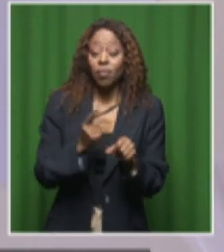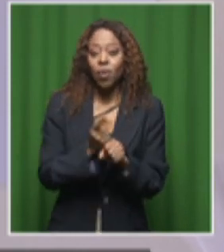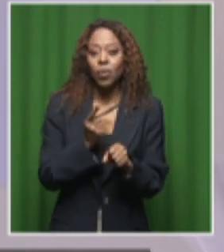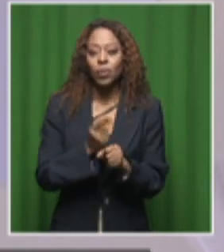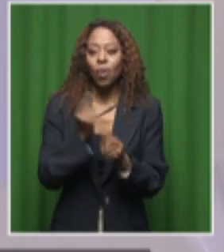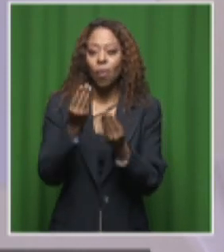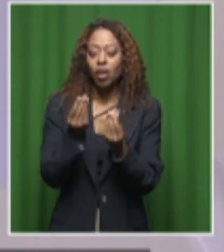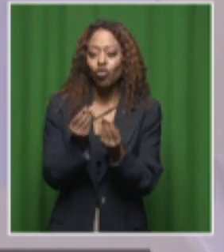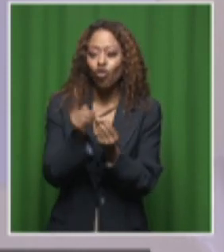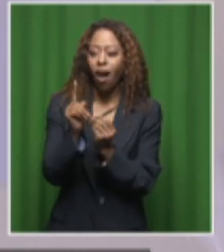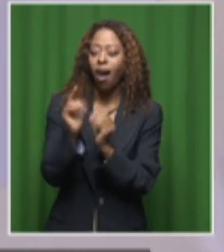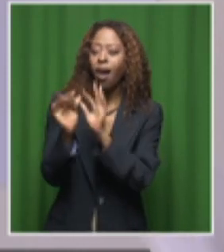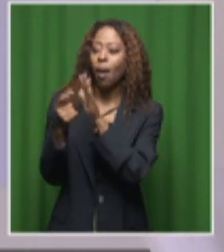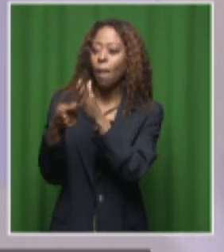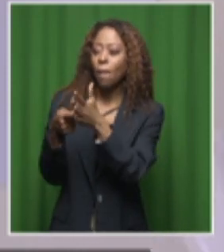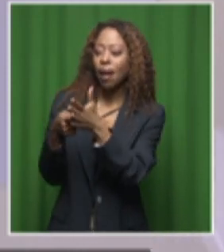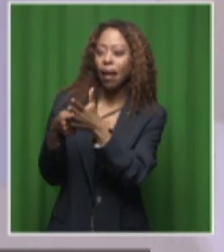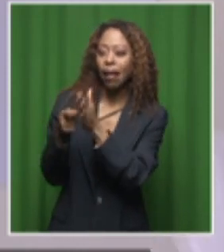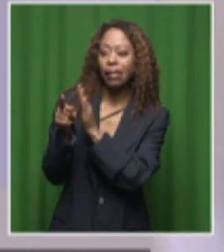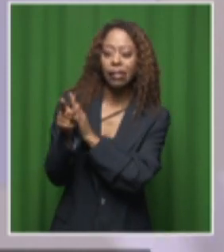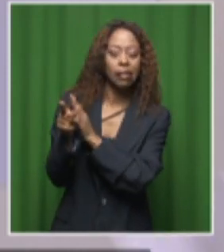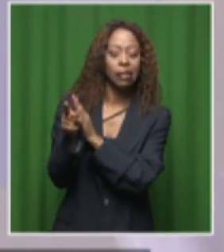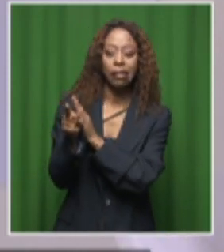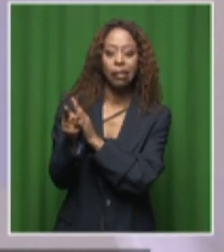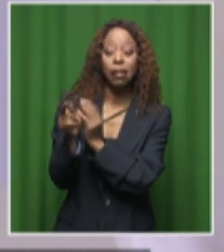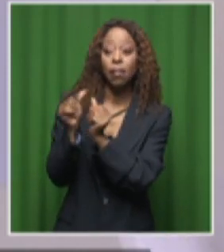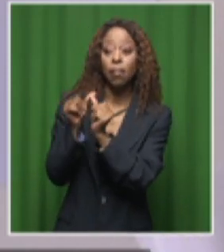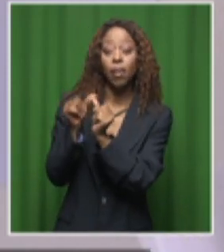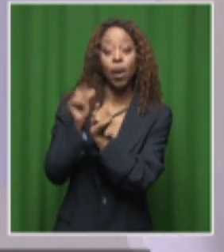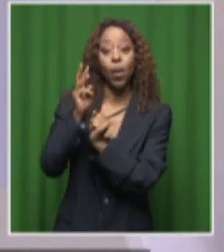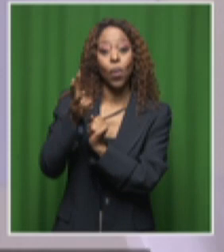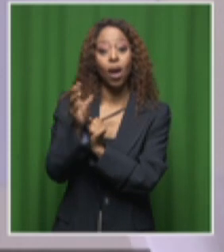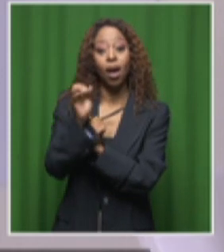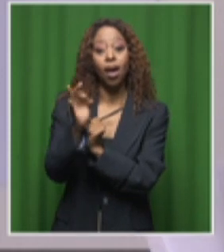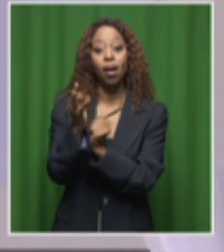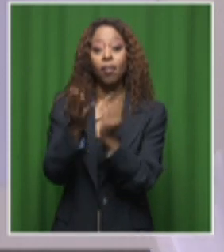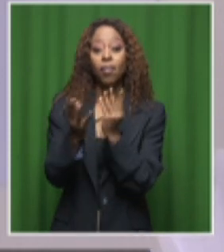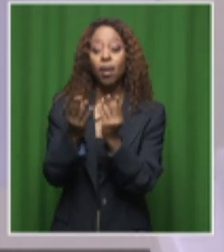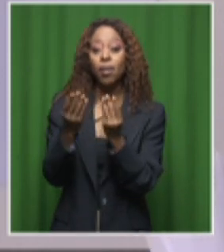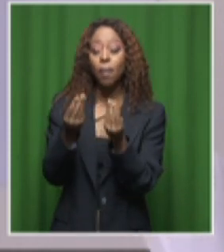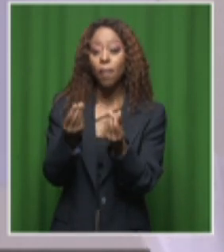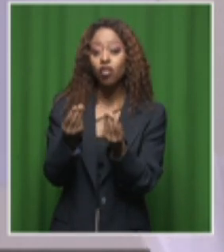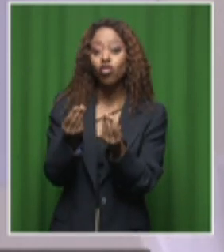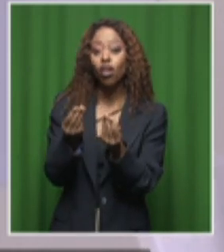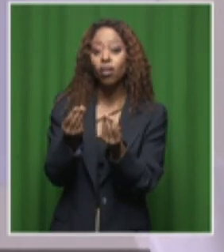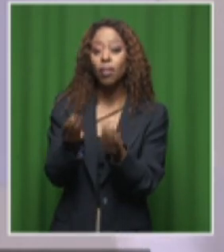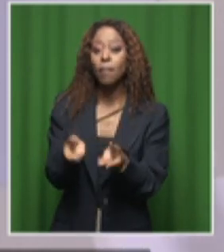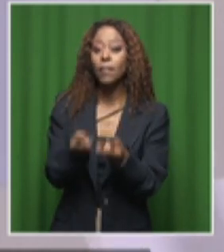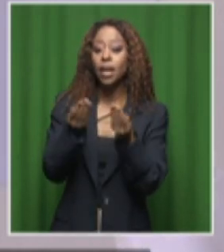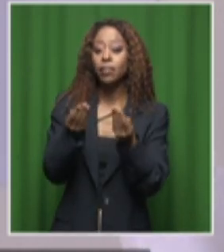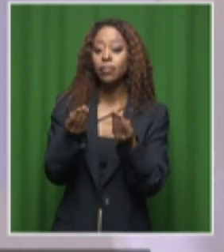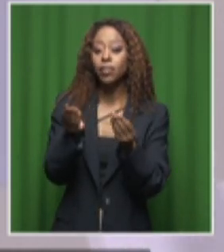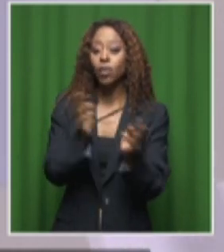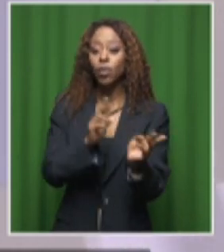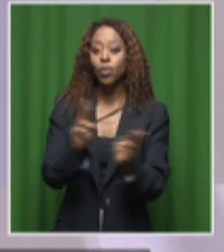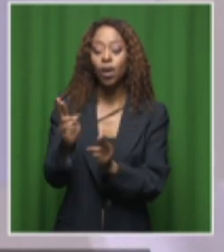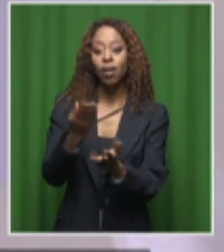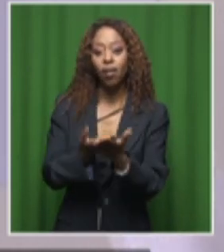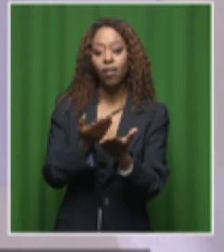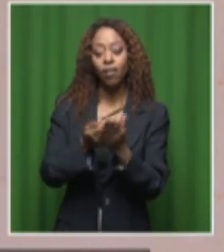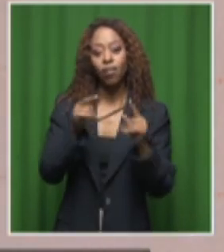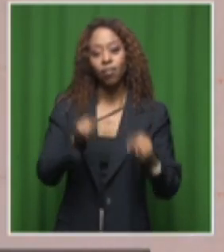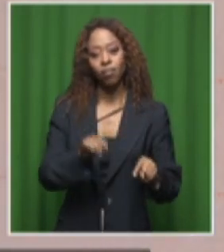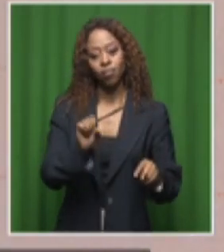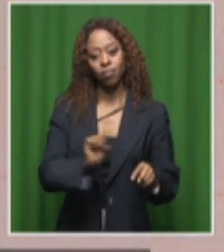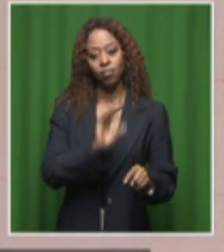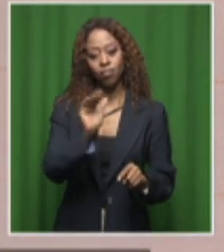sourcing of materials. It would be so much better if we could find materials to make rugs readily available in South